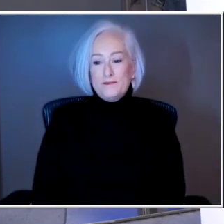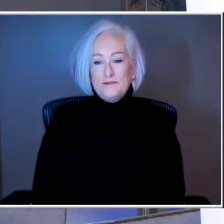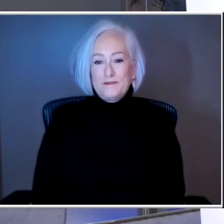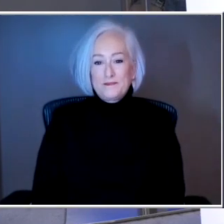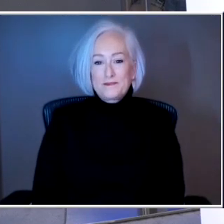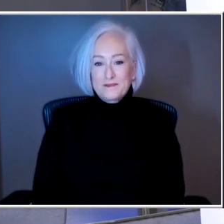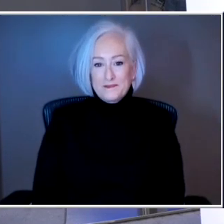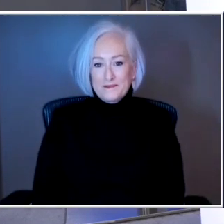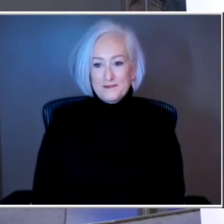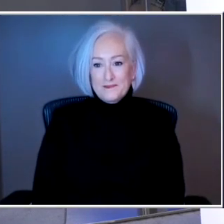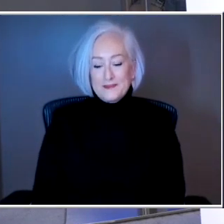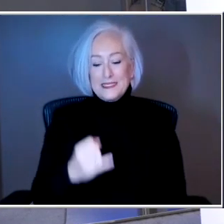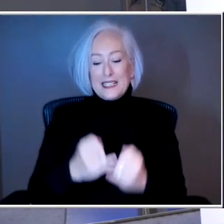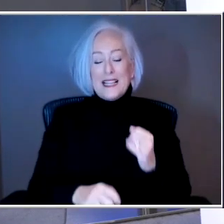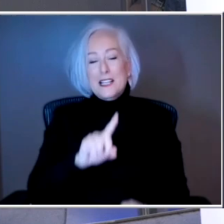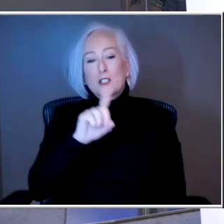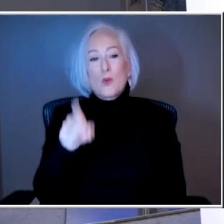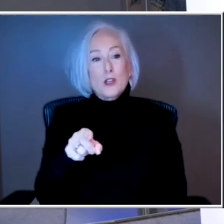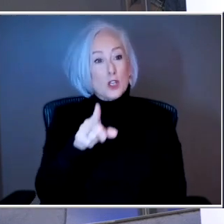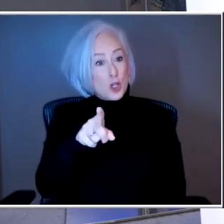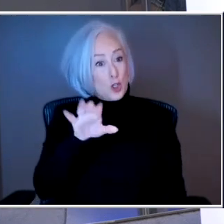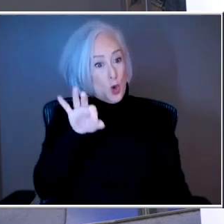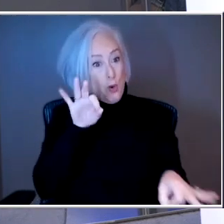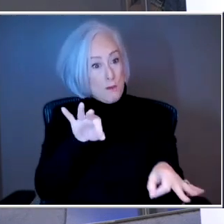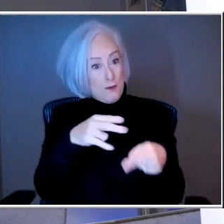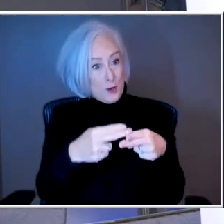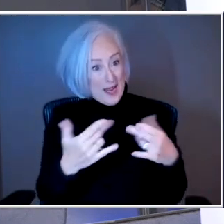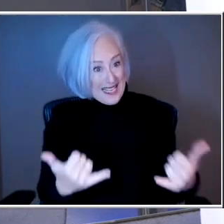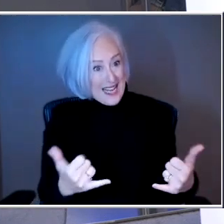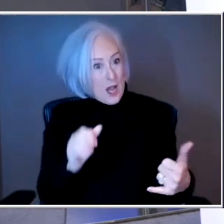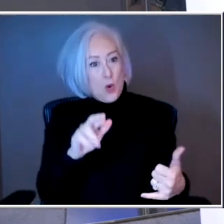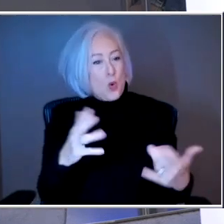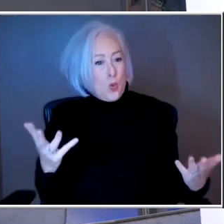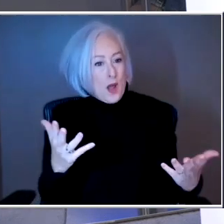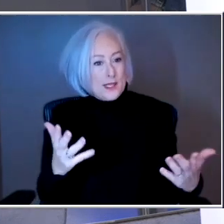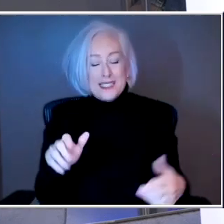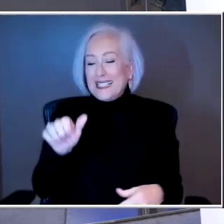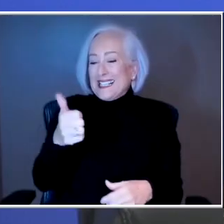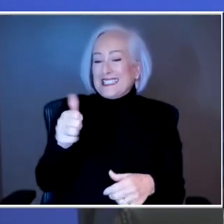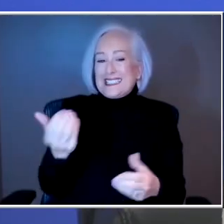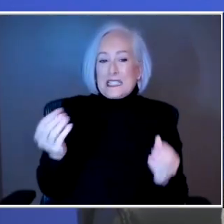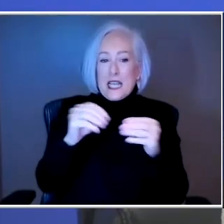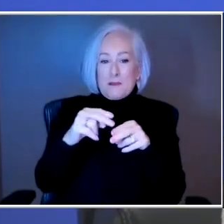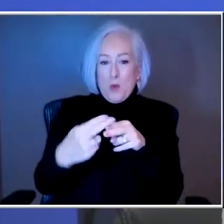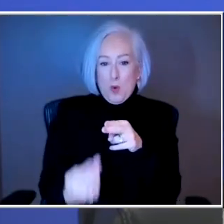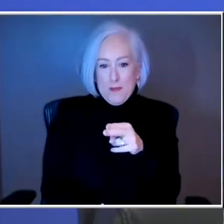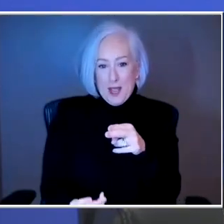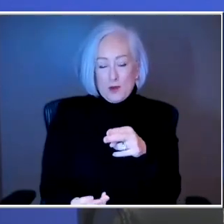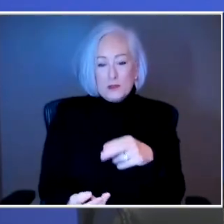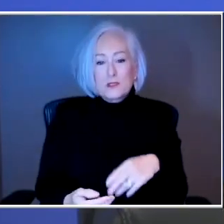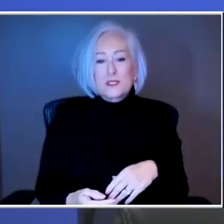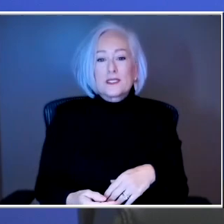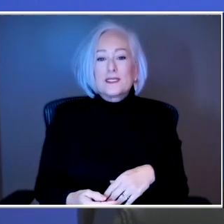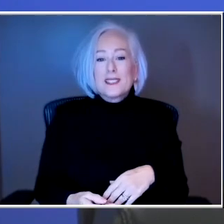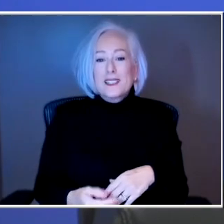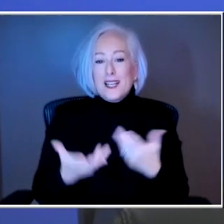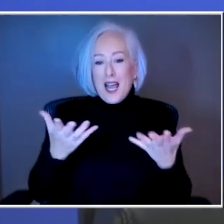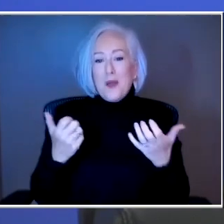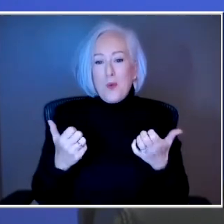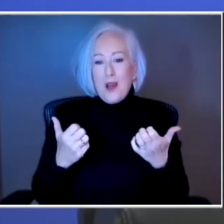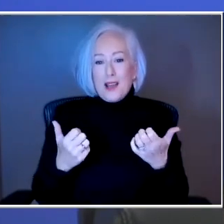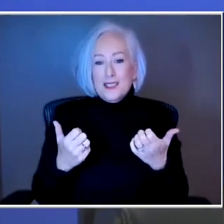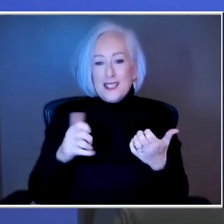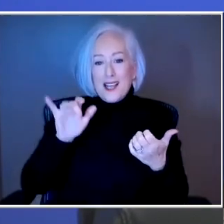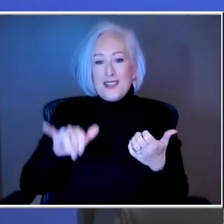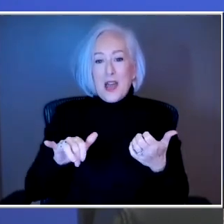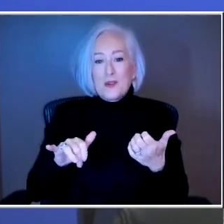at your desired weight? Is there more to go, or are you I'd happy like to where go you're 10 at? more. 10 more, okay. That's where I was, 10 more. It was at my smallest, and so